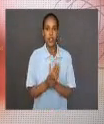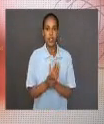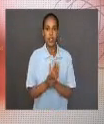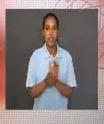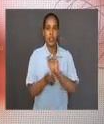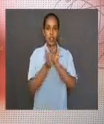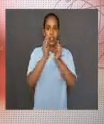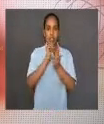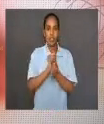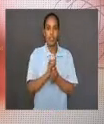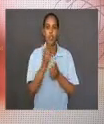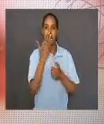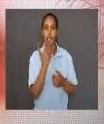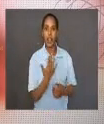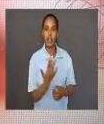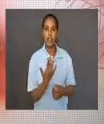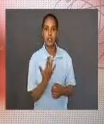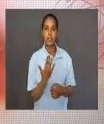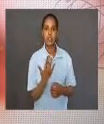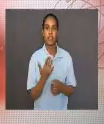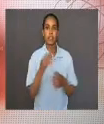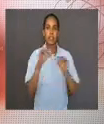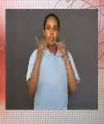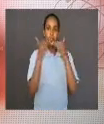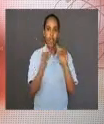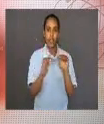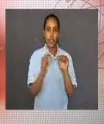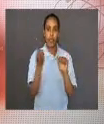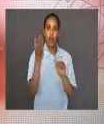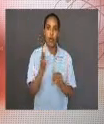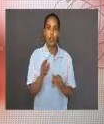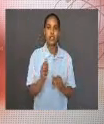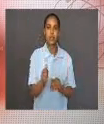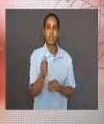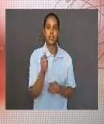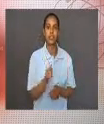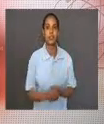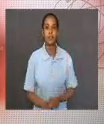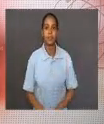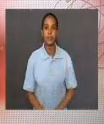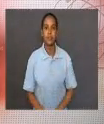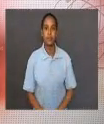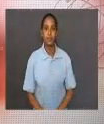a change in color, size, or speed.